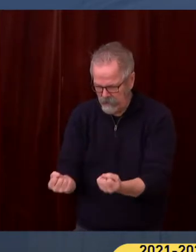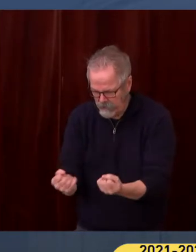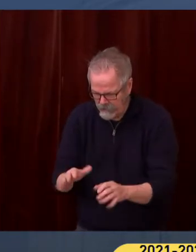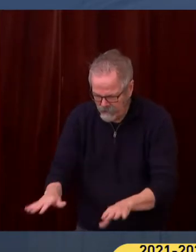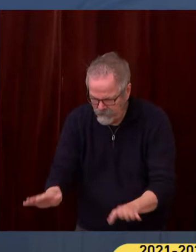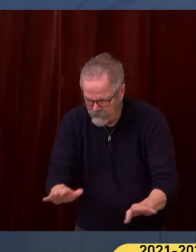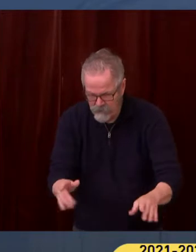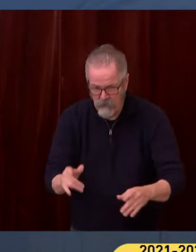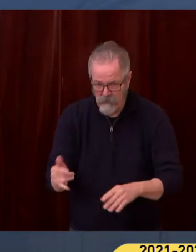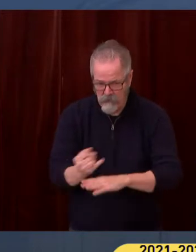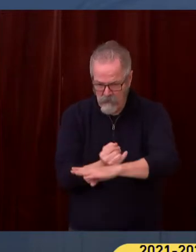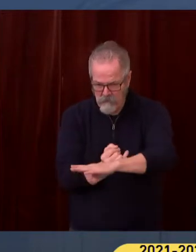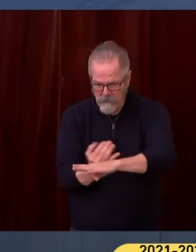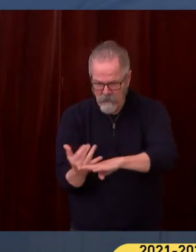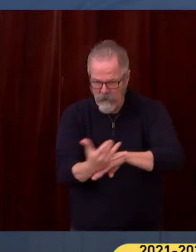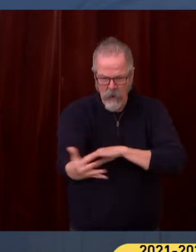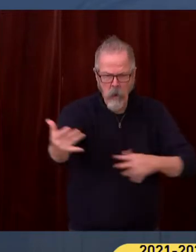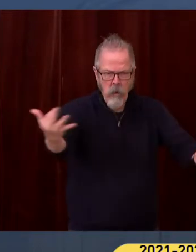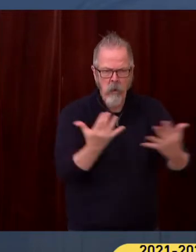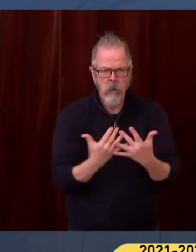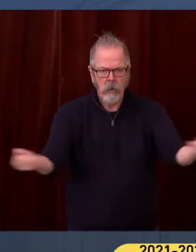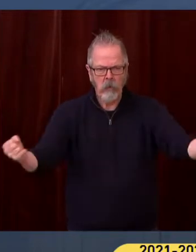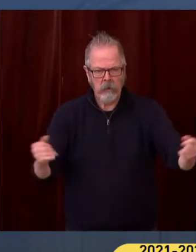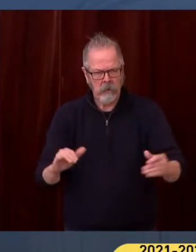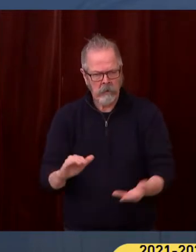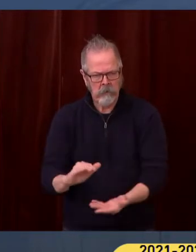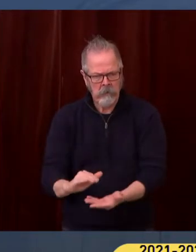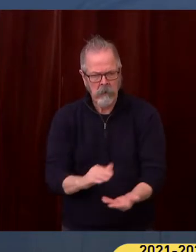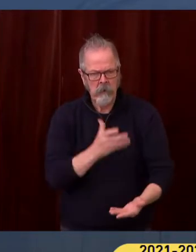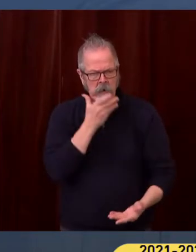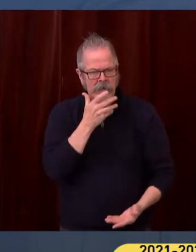next year, because it will make it a little less long time.